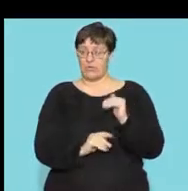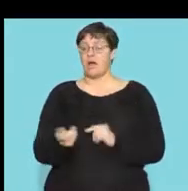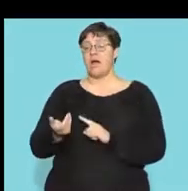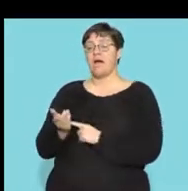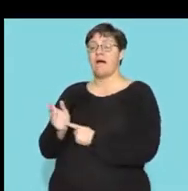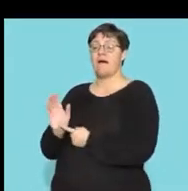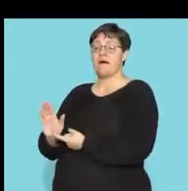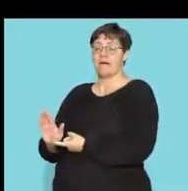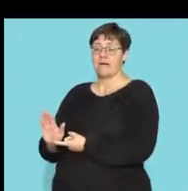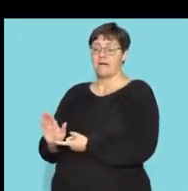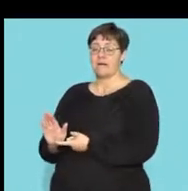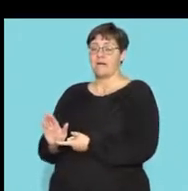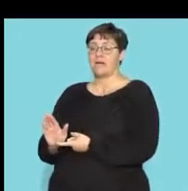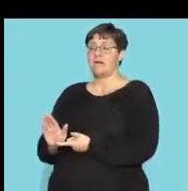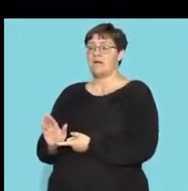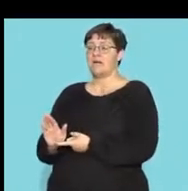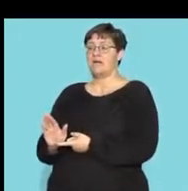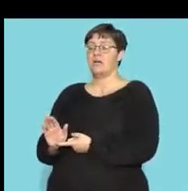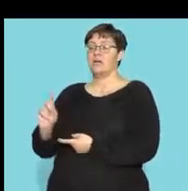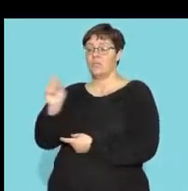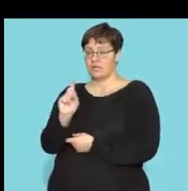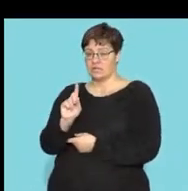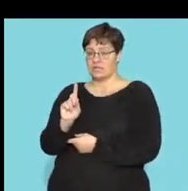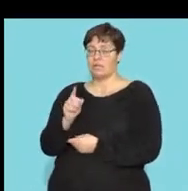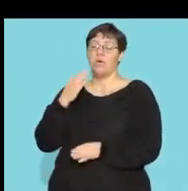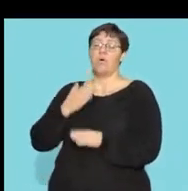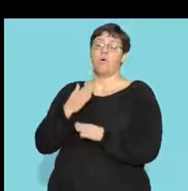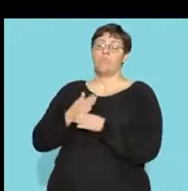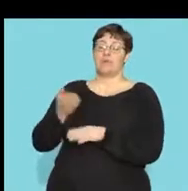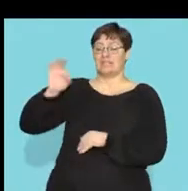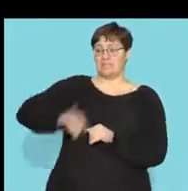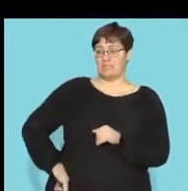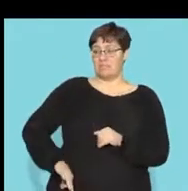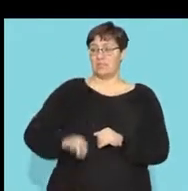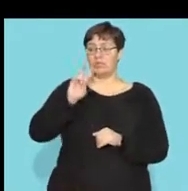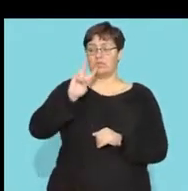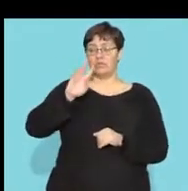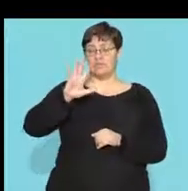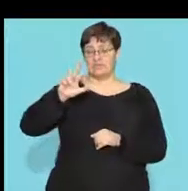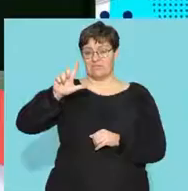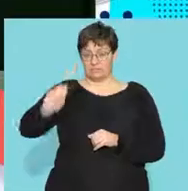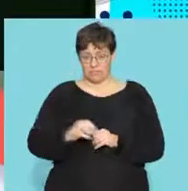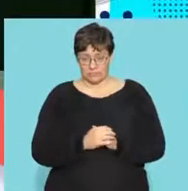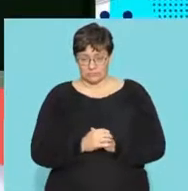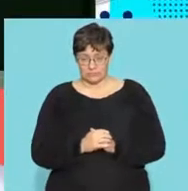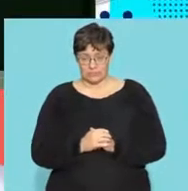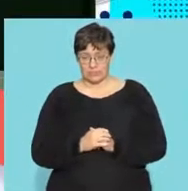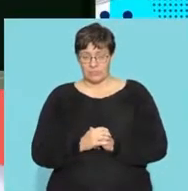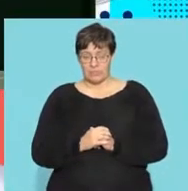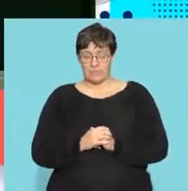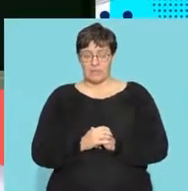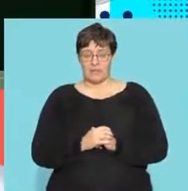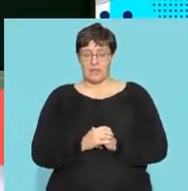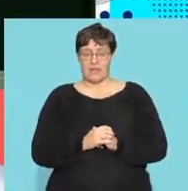indicates that it will appear under my operating income. Keep that in mind. When you're increasing